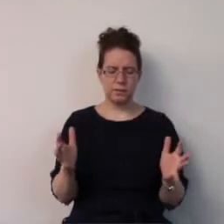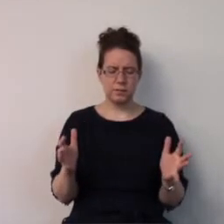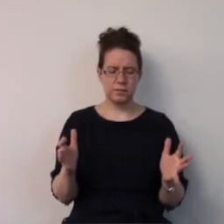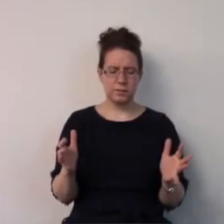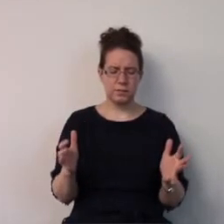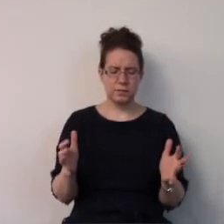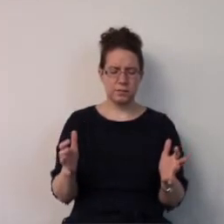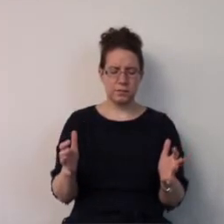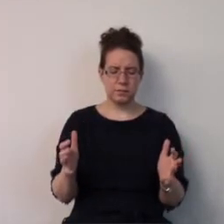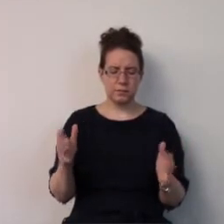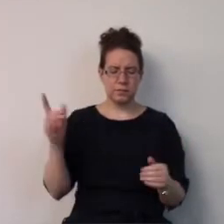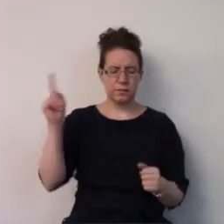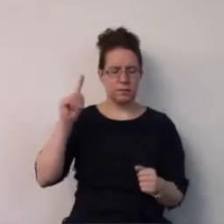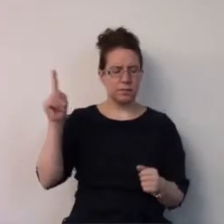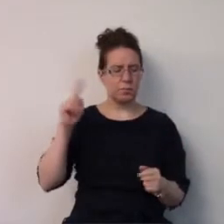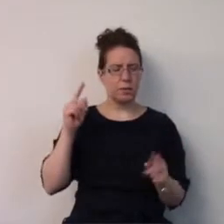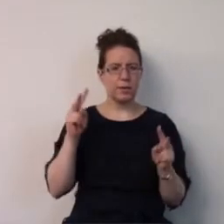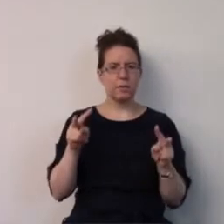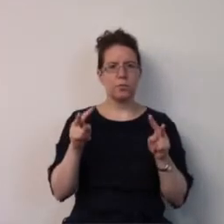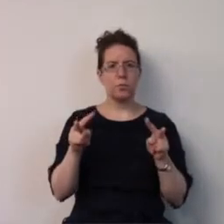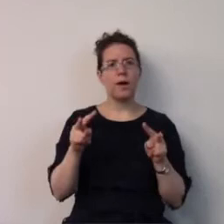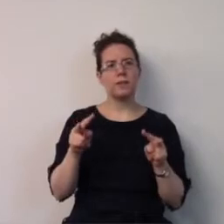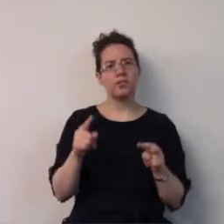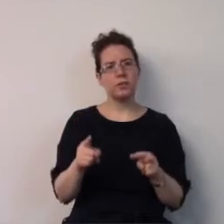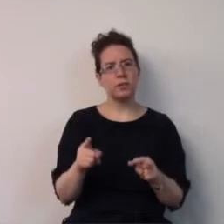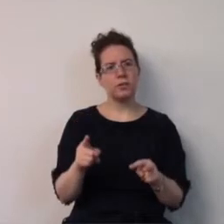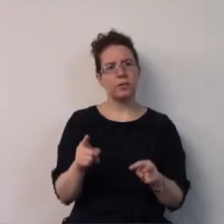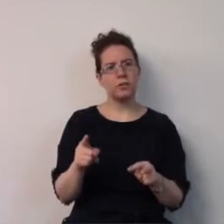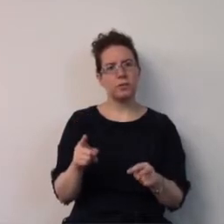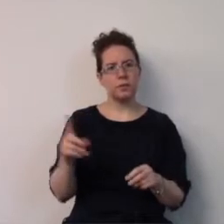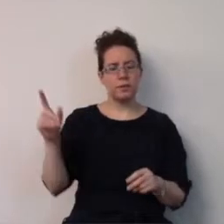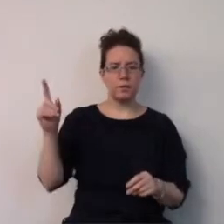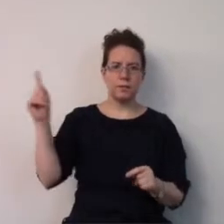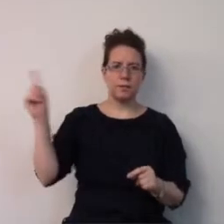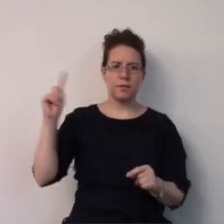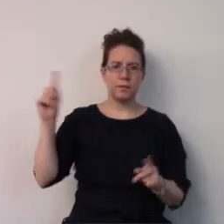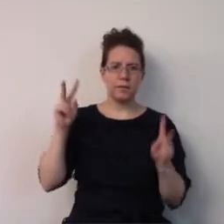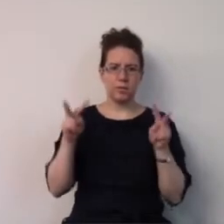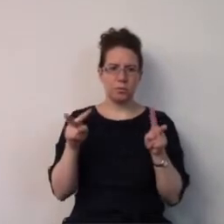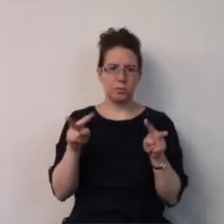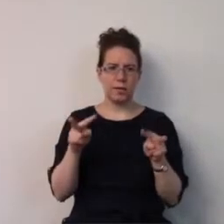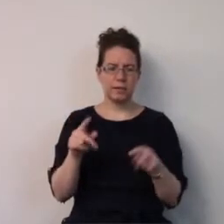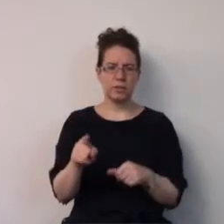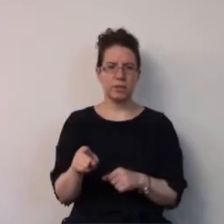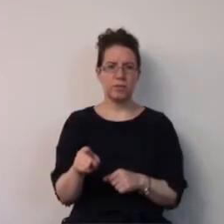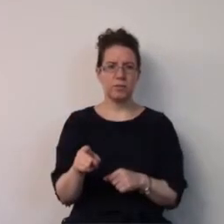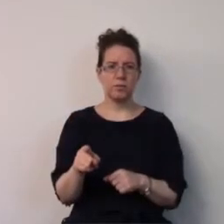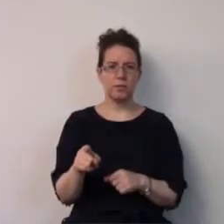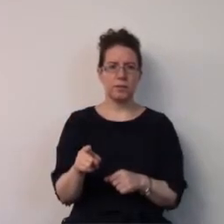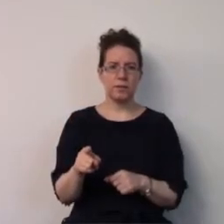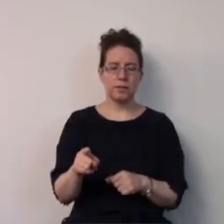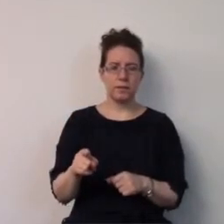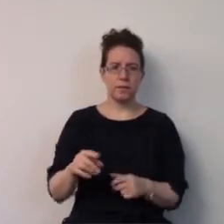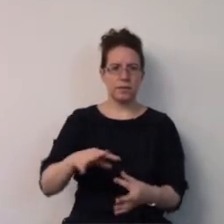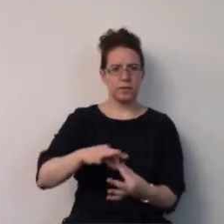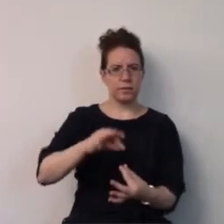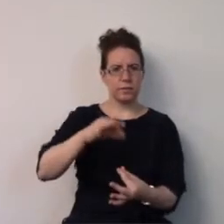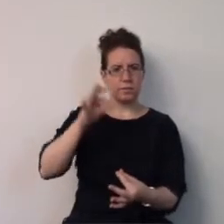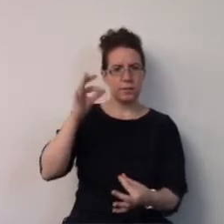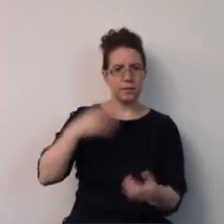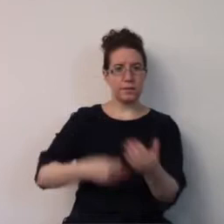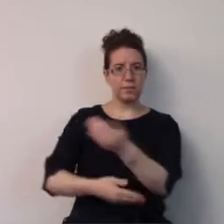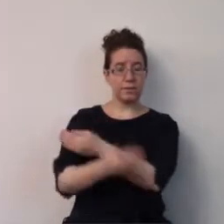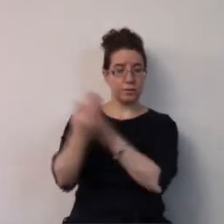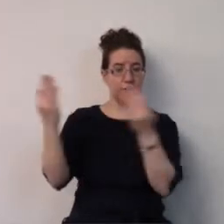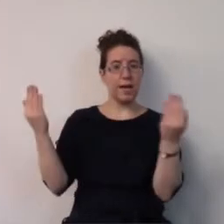unholy spirits that are watching you. There's people who want to find fault. And there are those who